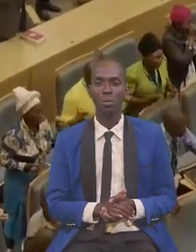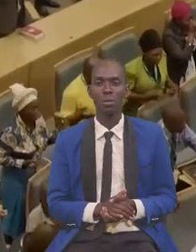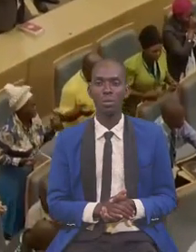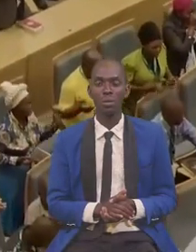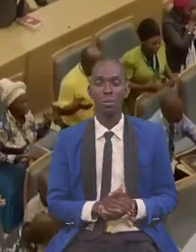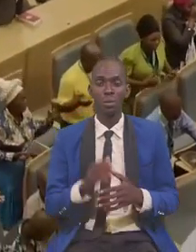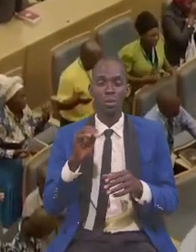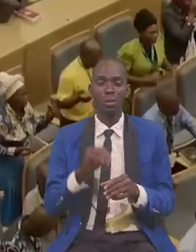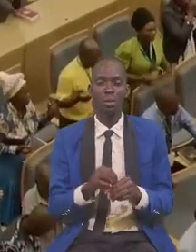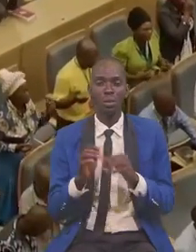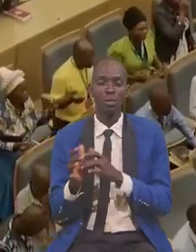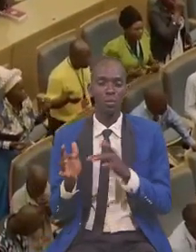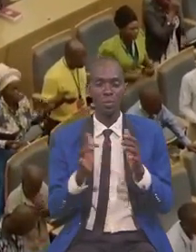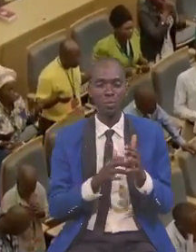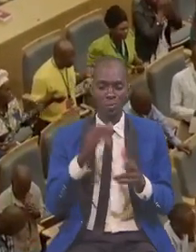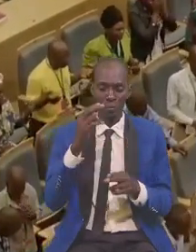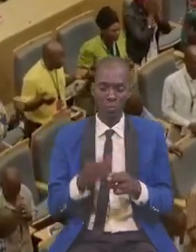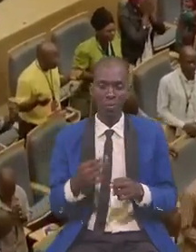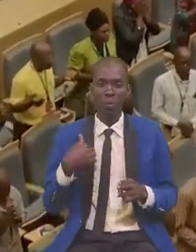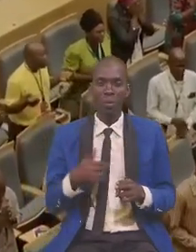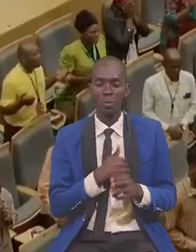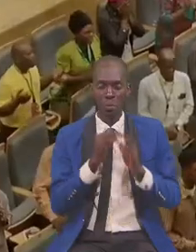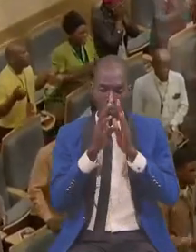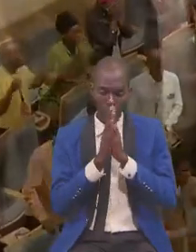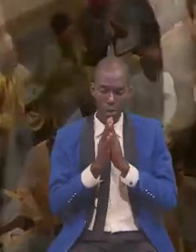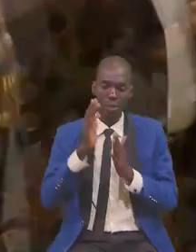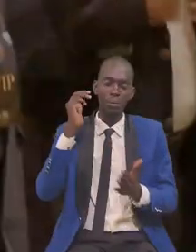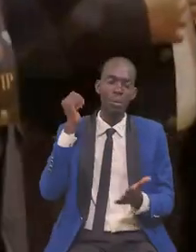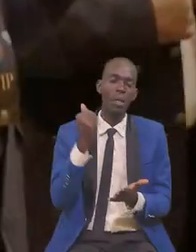In Jesus' name we pray.